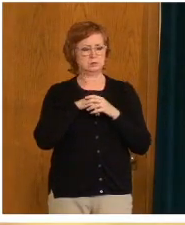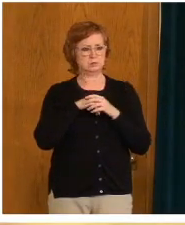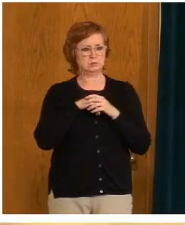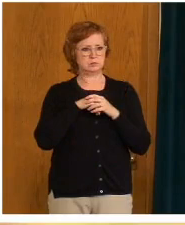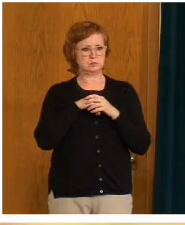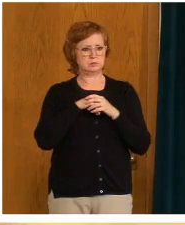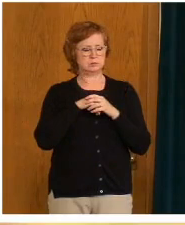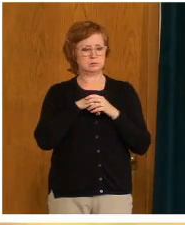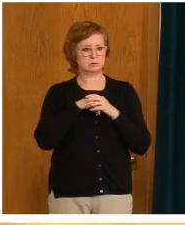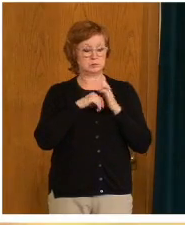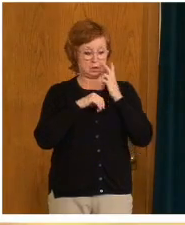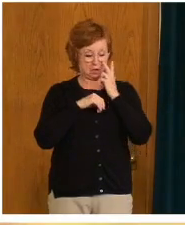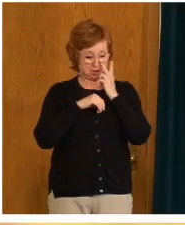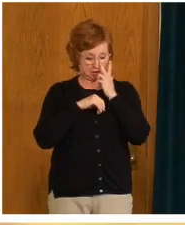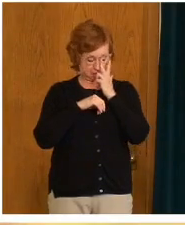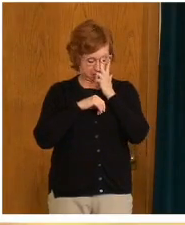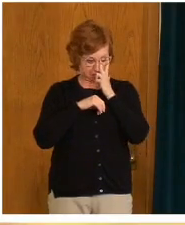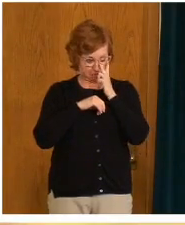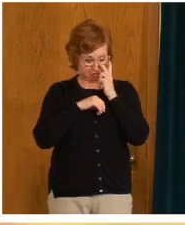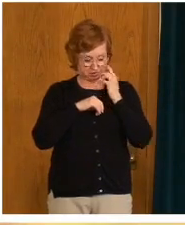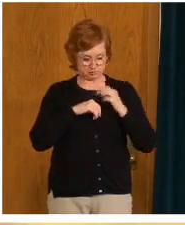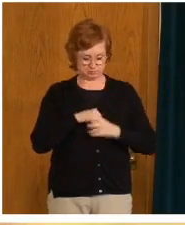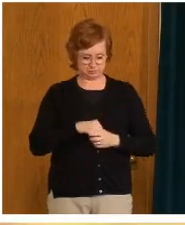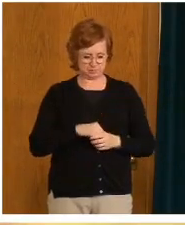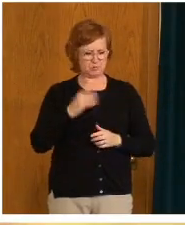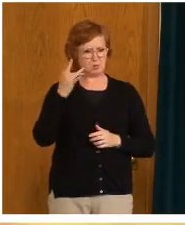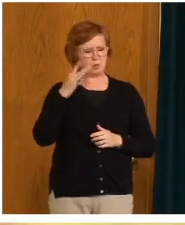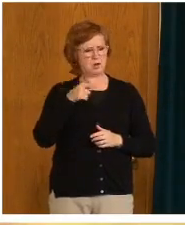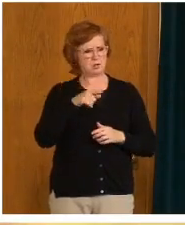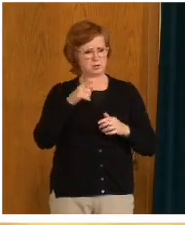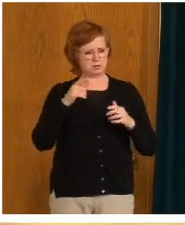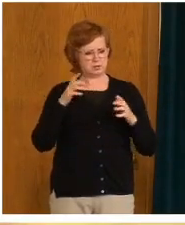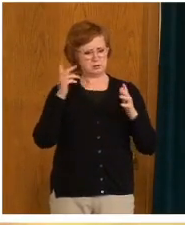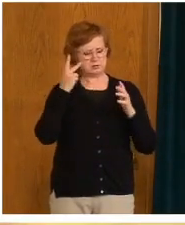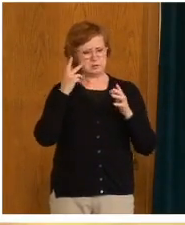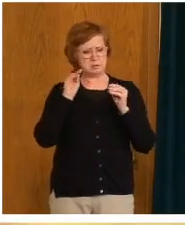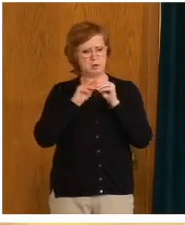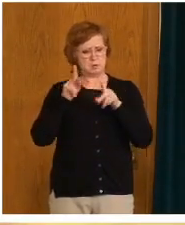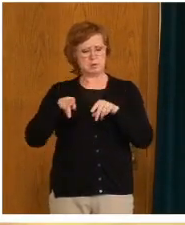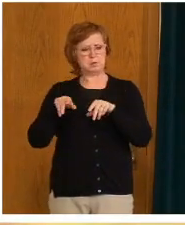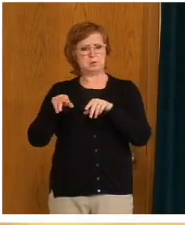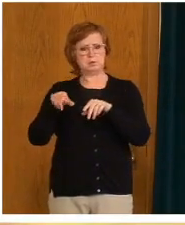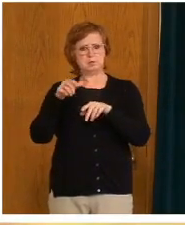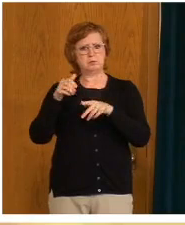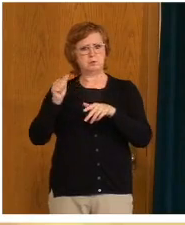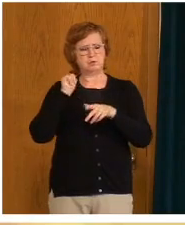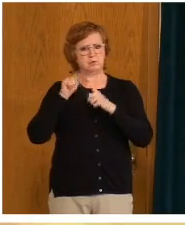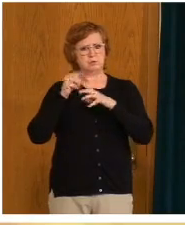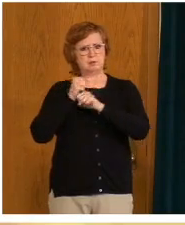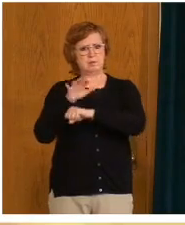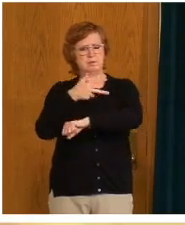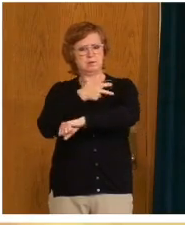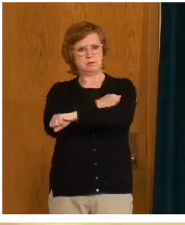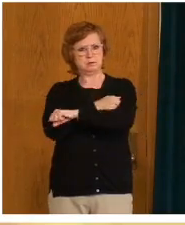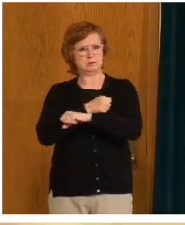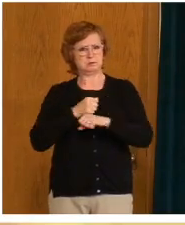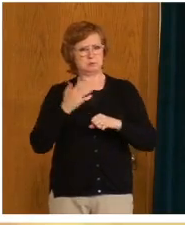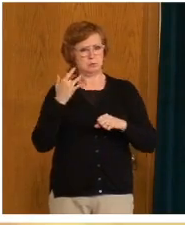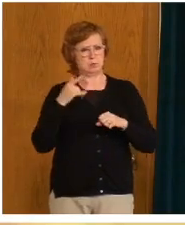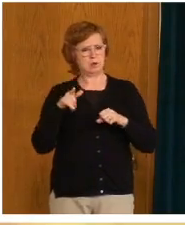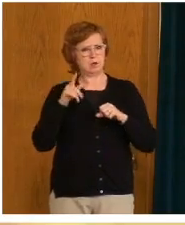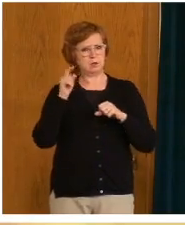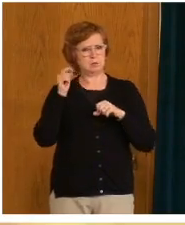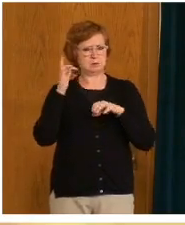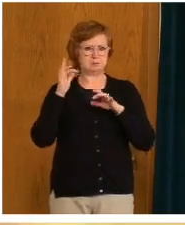I'd like to know what's prompted this. Is it because we do see a bit of a slowing in the 30 to 40 and under